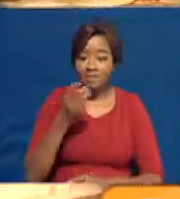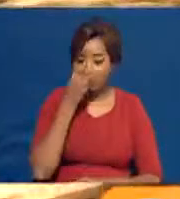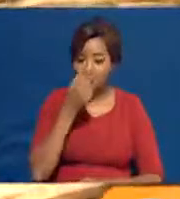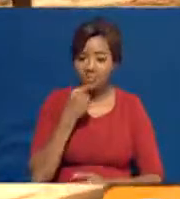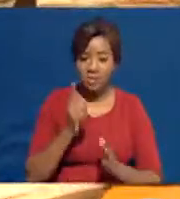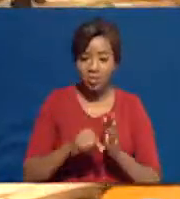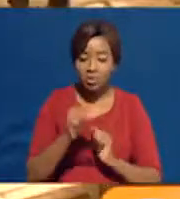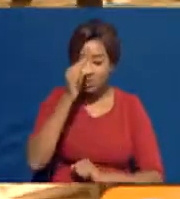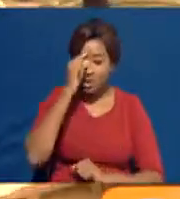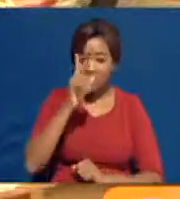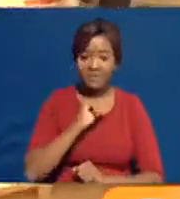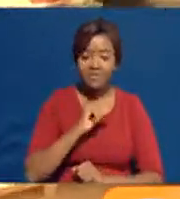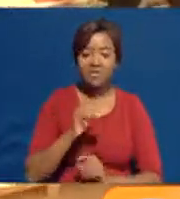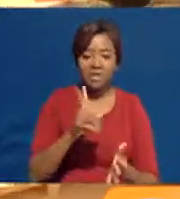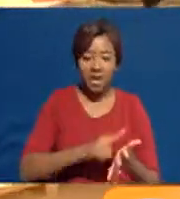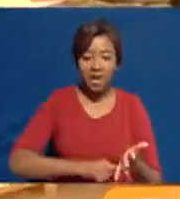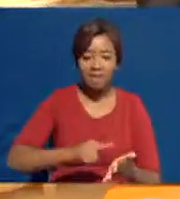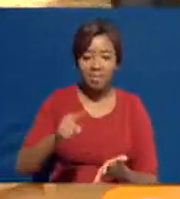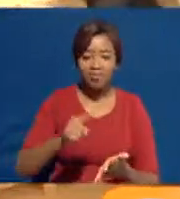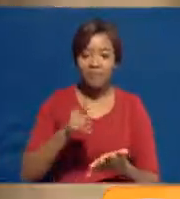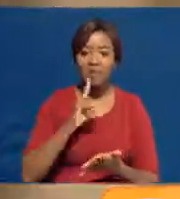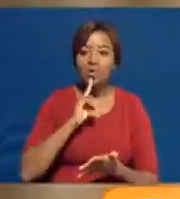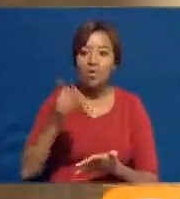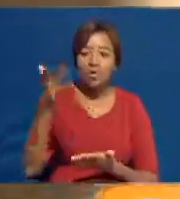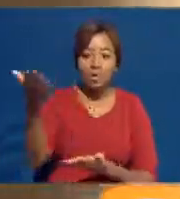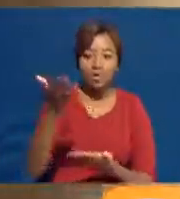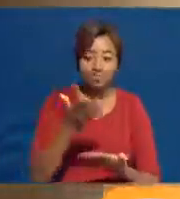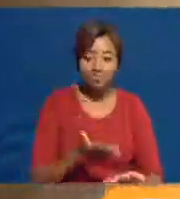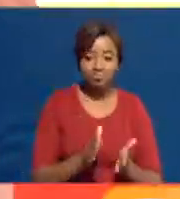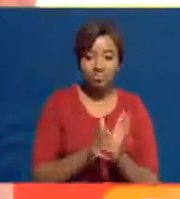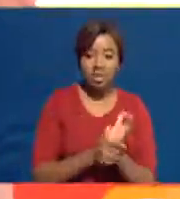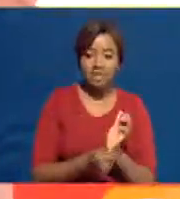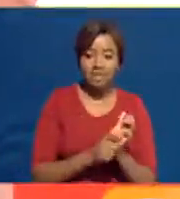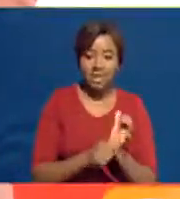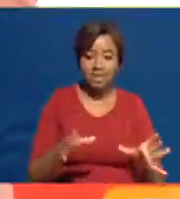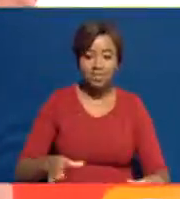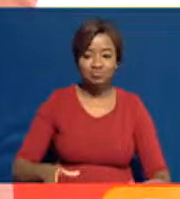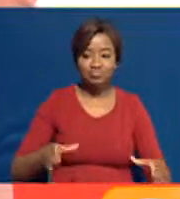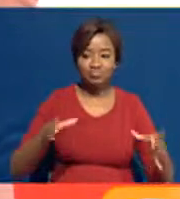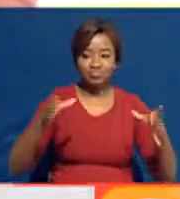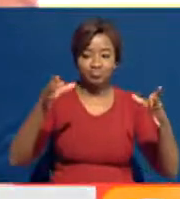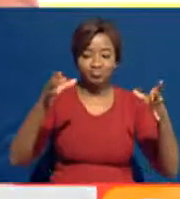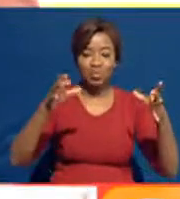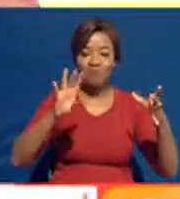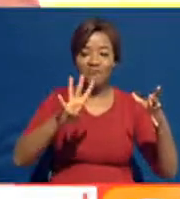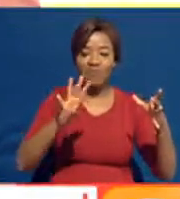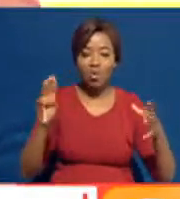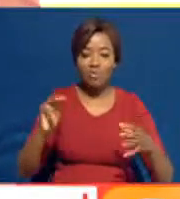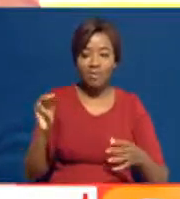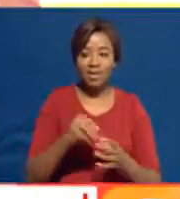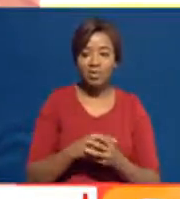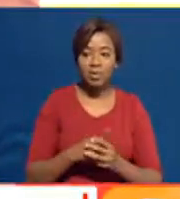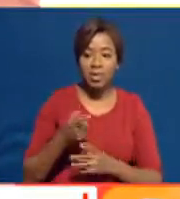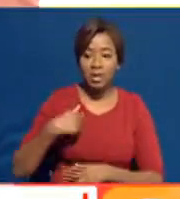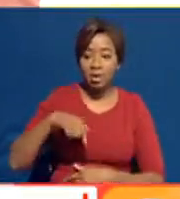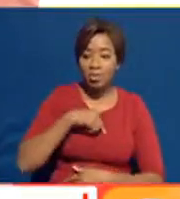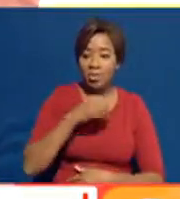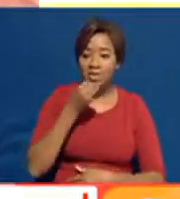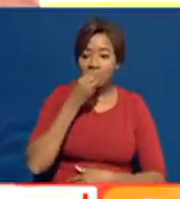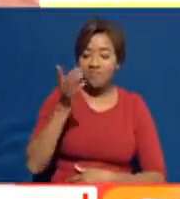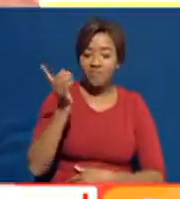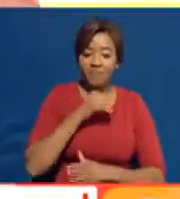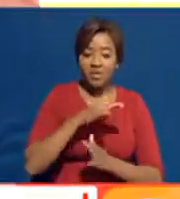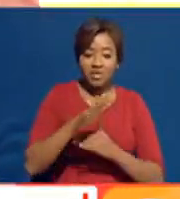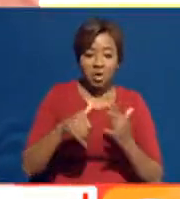has approved the importation of 4 million bags of maize to start with. Tumnawaambia wakulima wote ambao bado wako